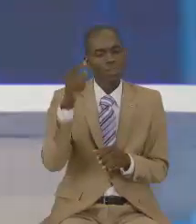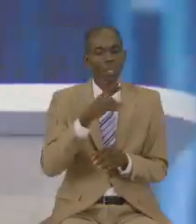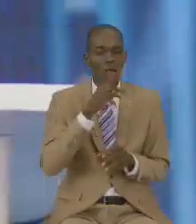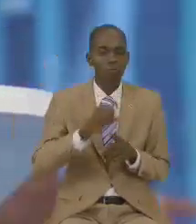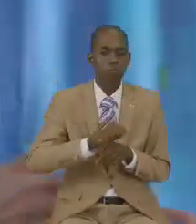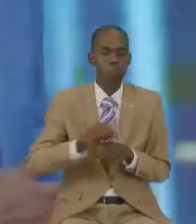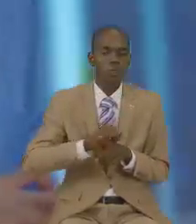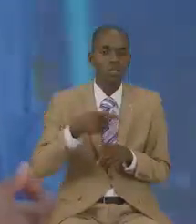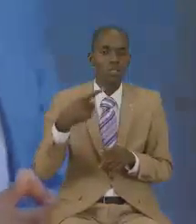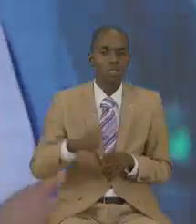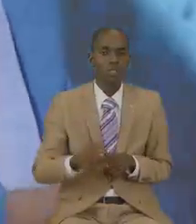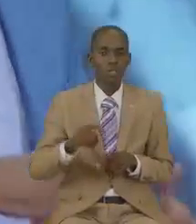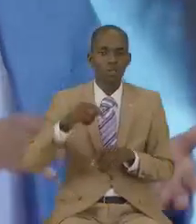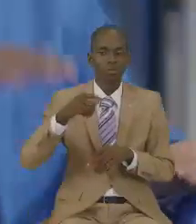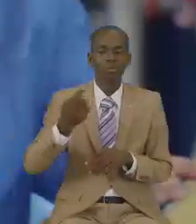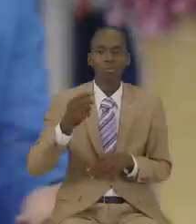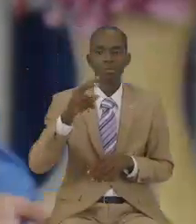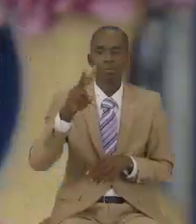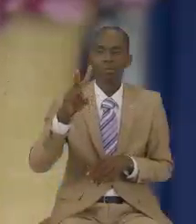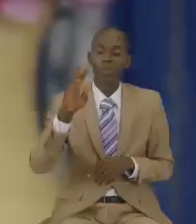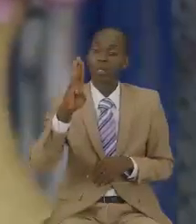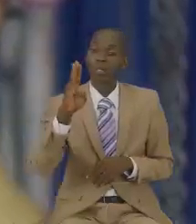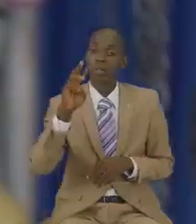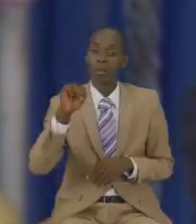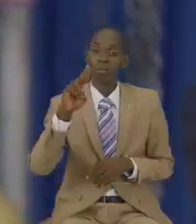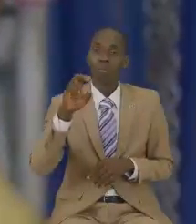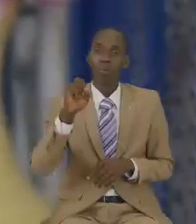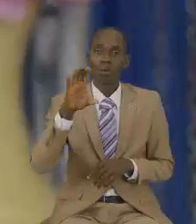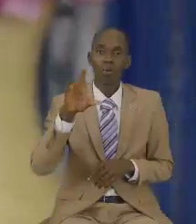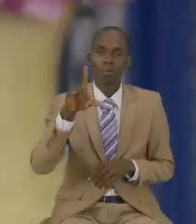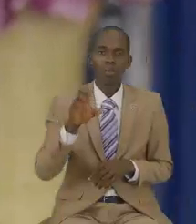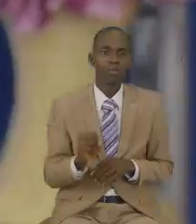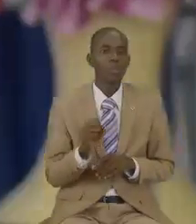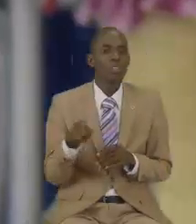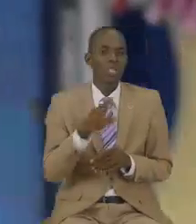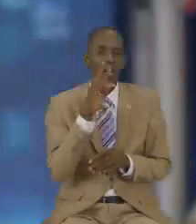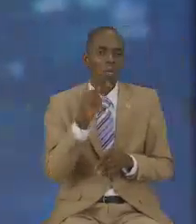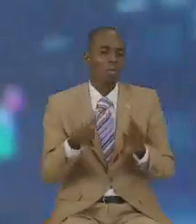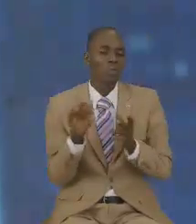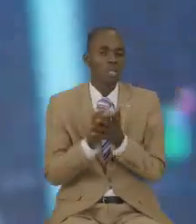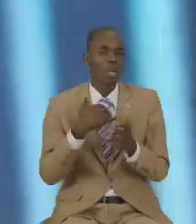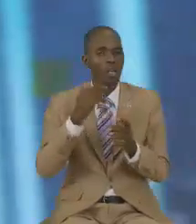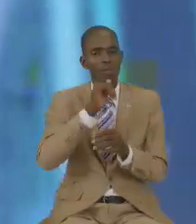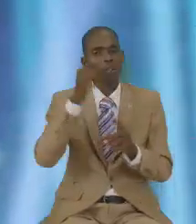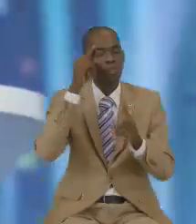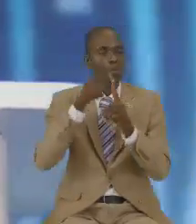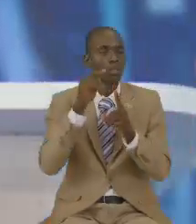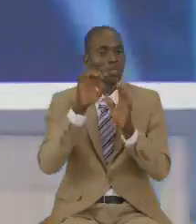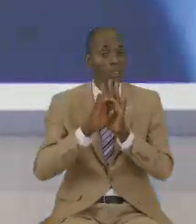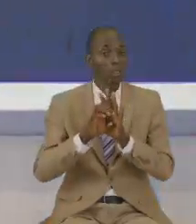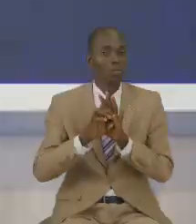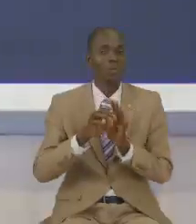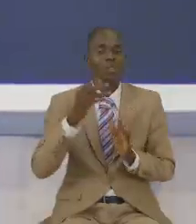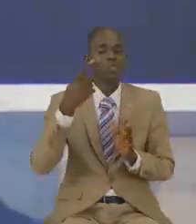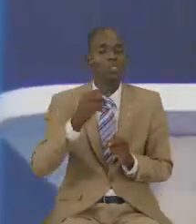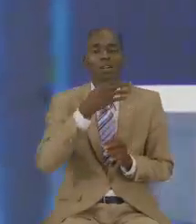muscles. Those are the people, they have a goal. Why? The farmer has a goal. At the